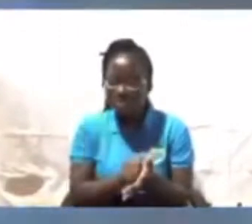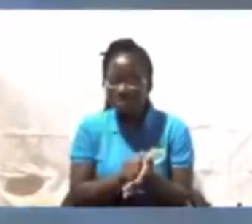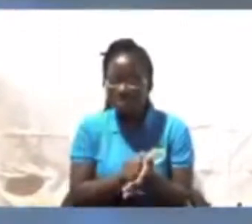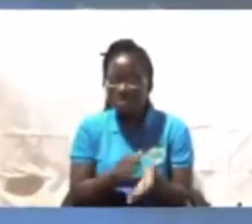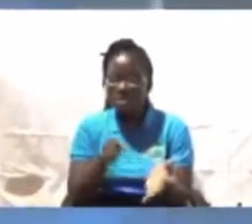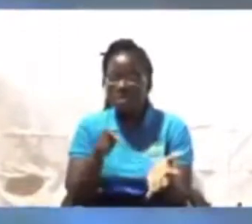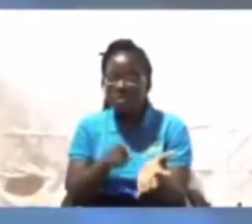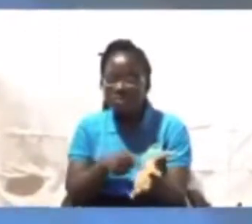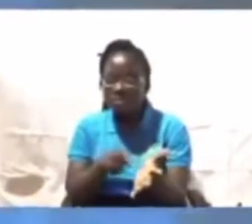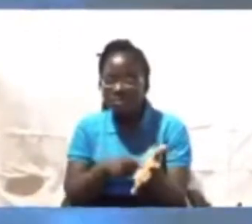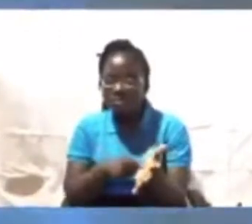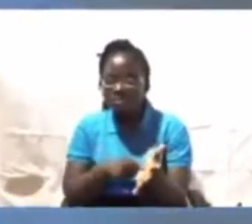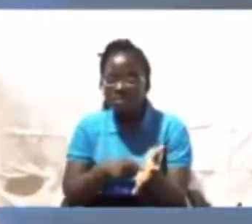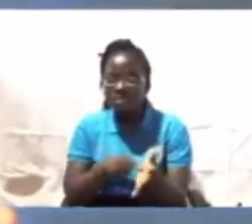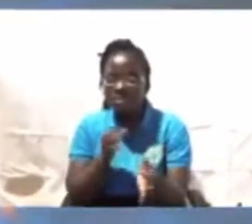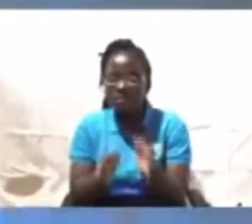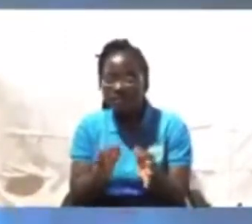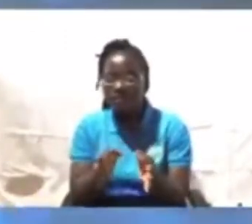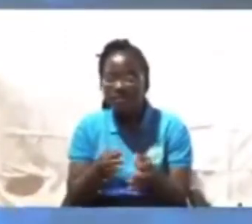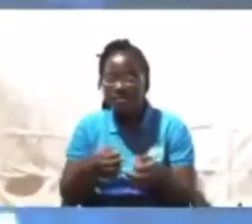kire se o ma somo wo no mi wo